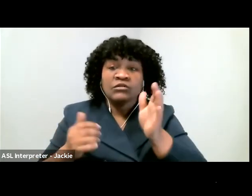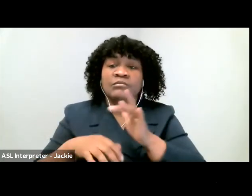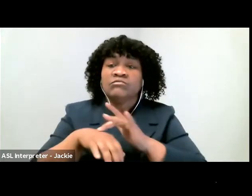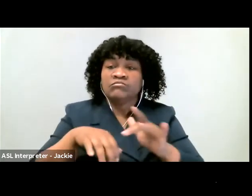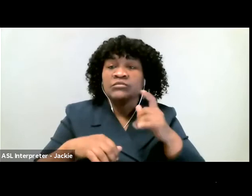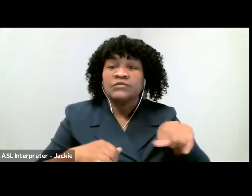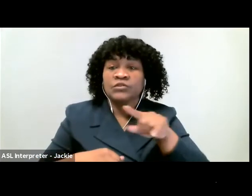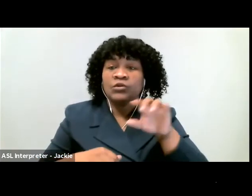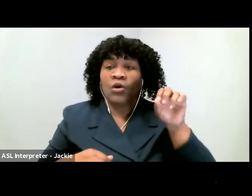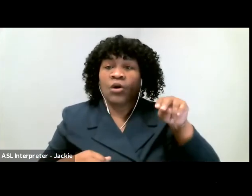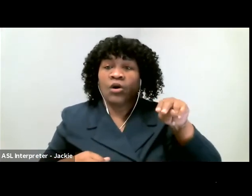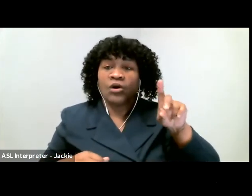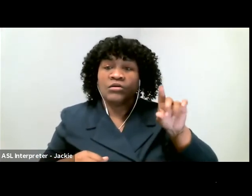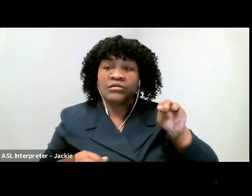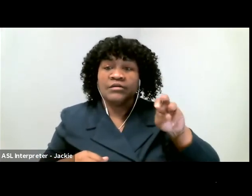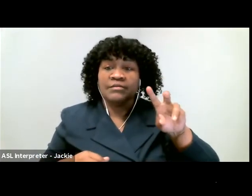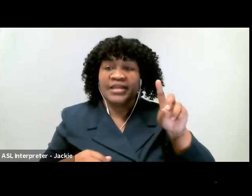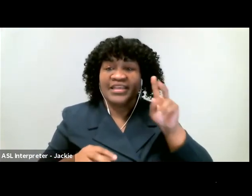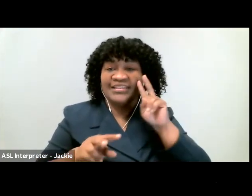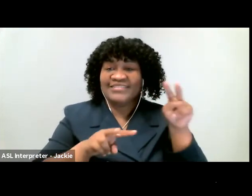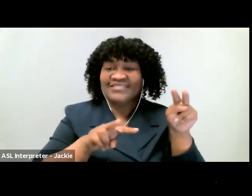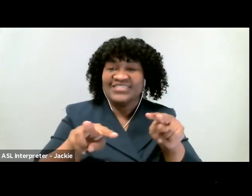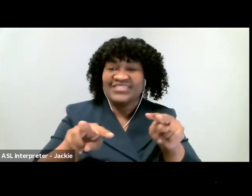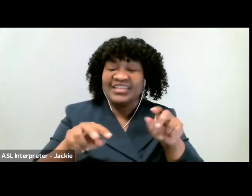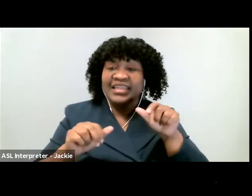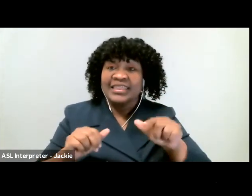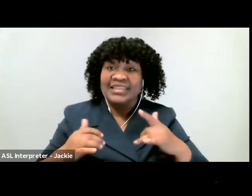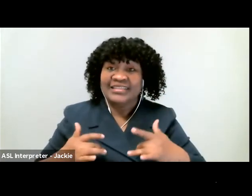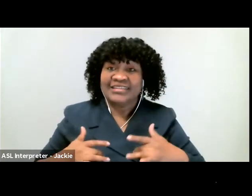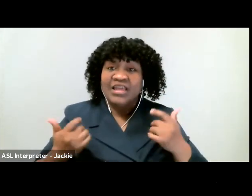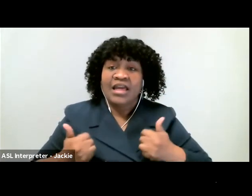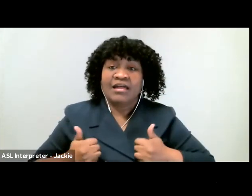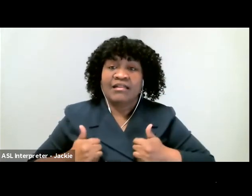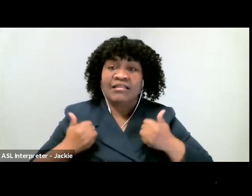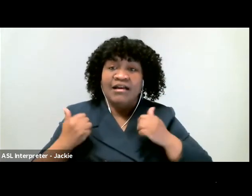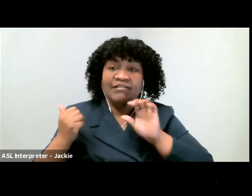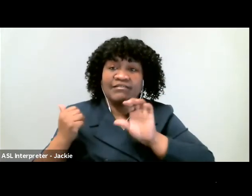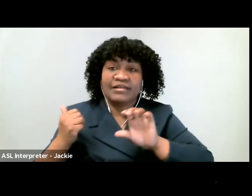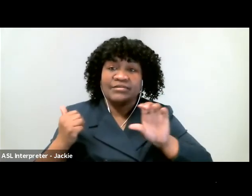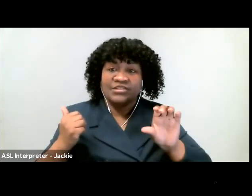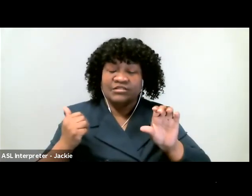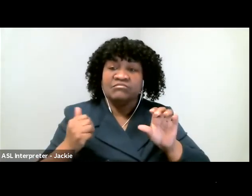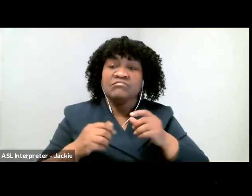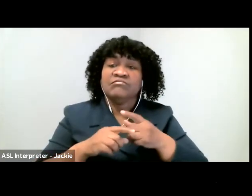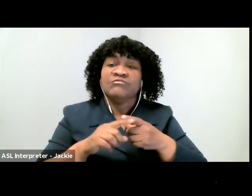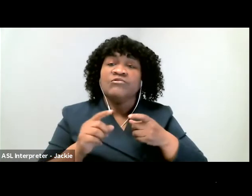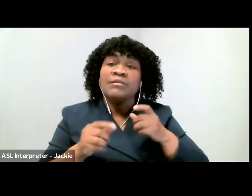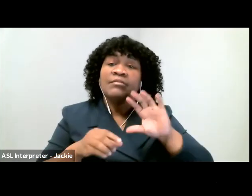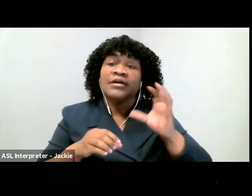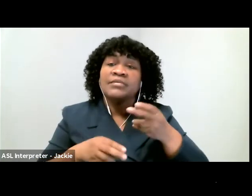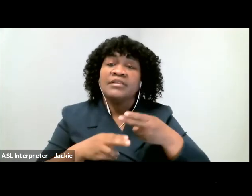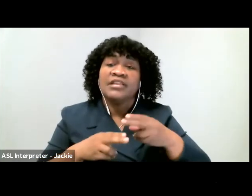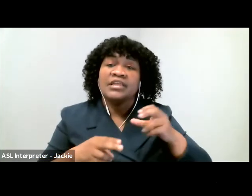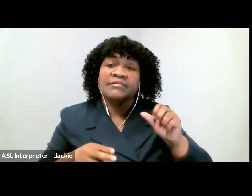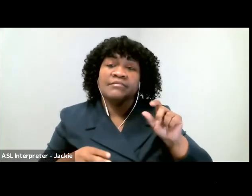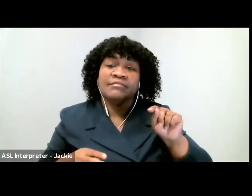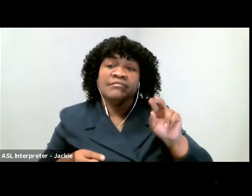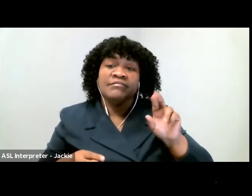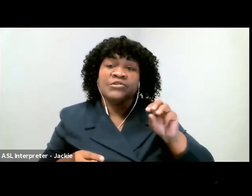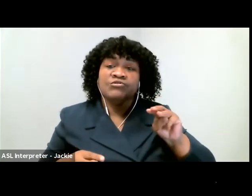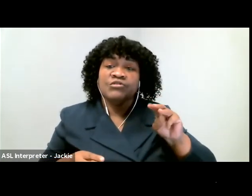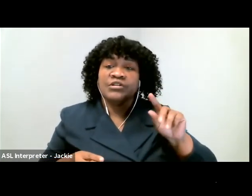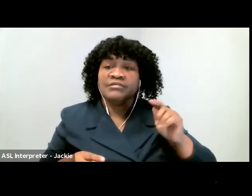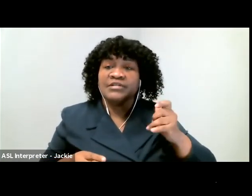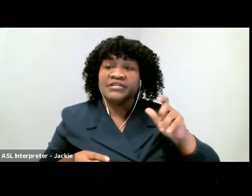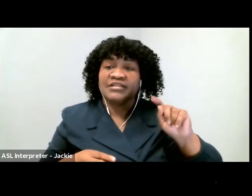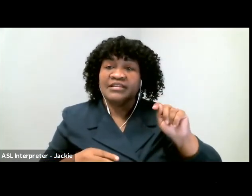for on-demand viewing. This event is being live captioned through StreamText. Please find the link